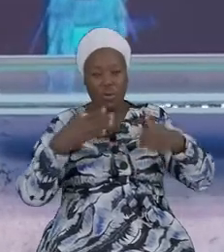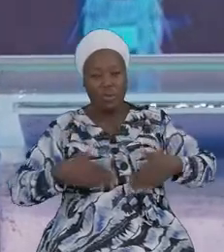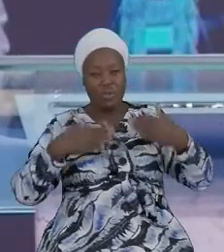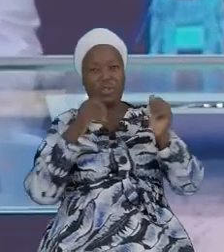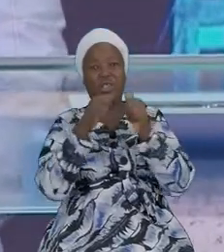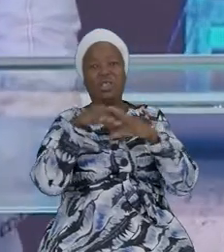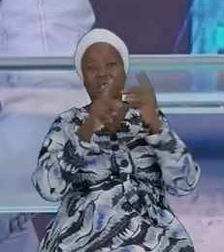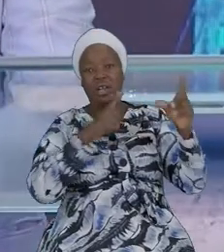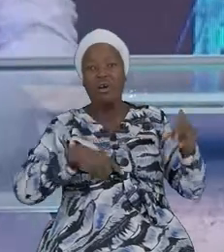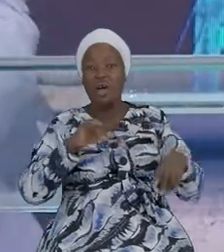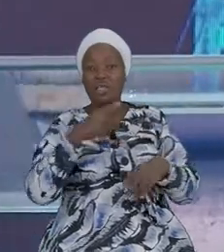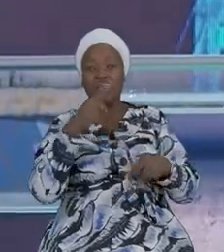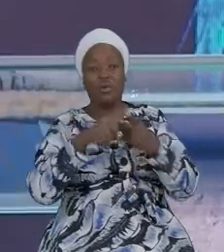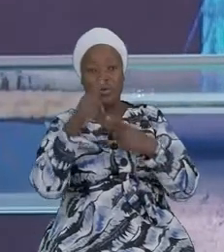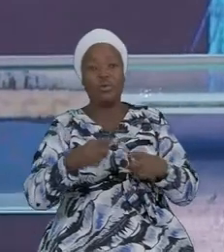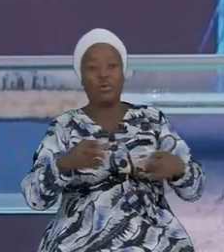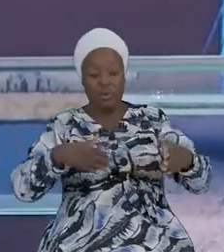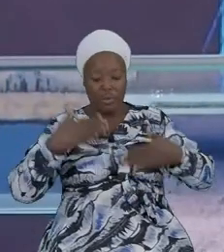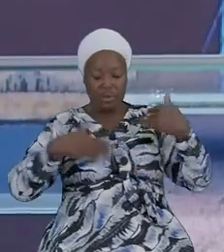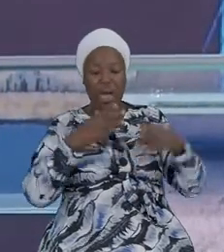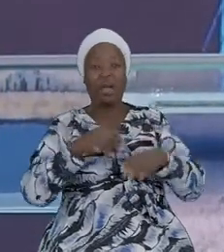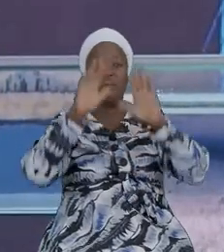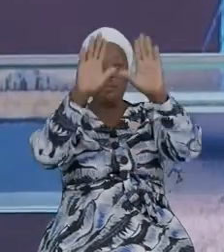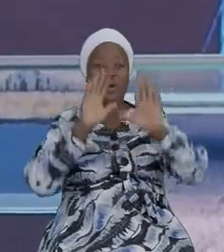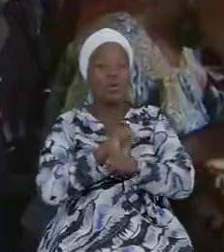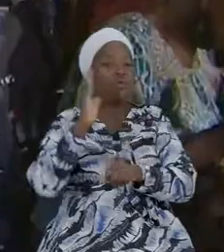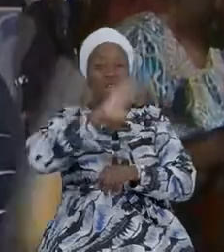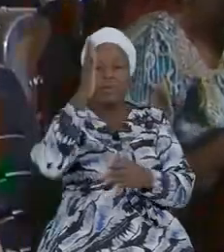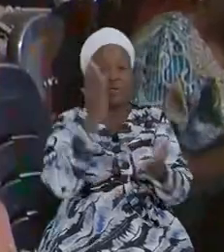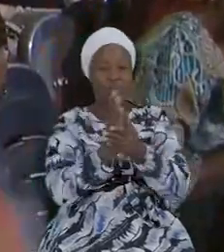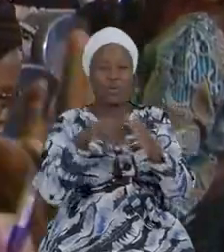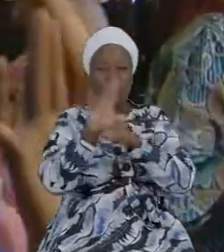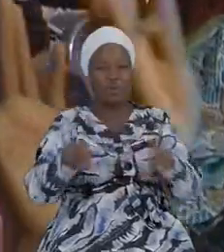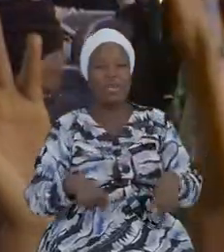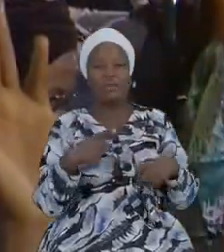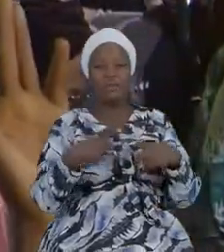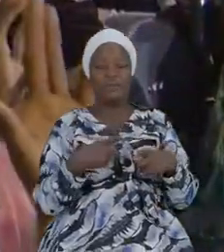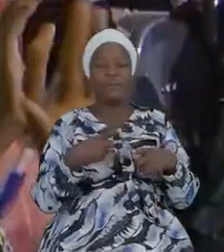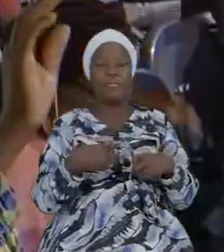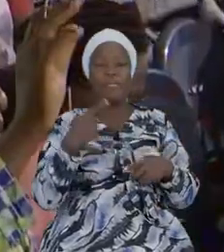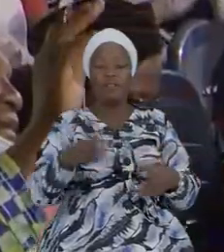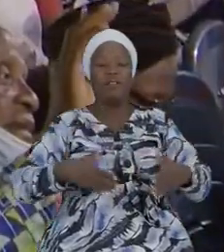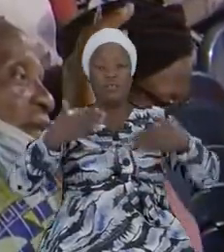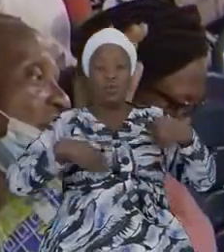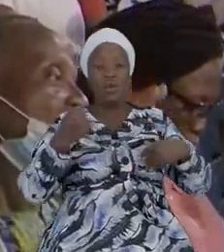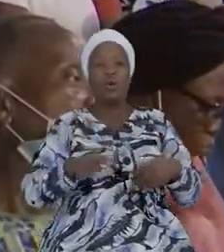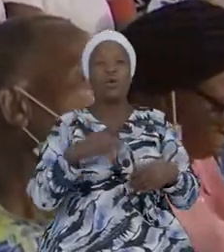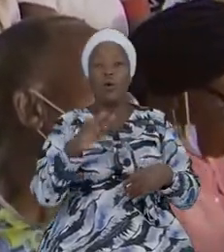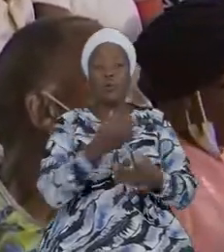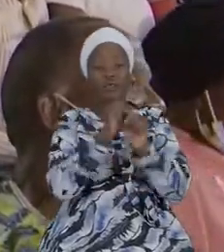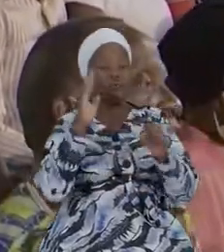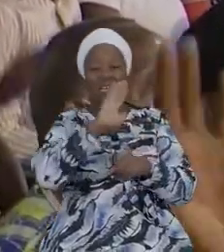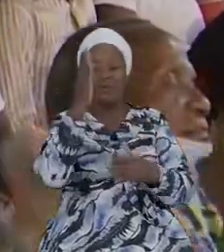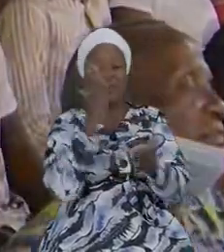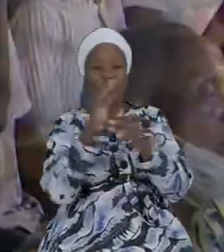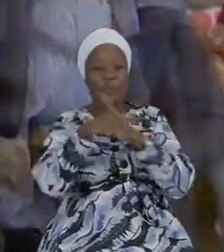you, rejoice, and miracles will never stop in your life. The joy of salvation will never stop